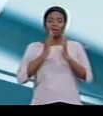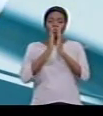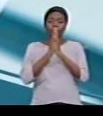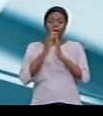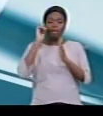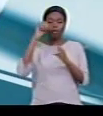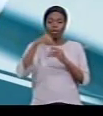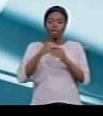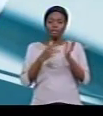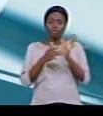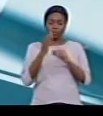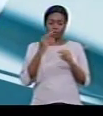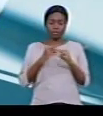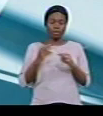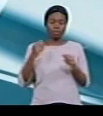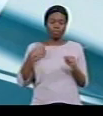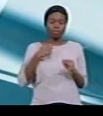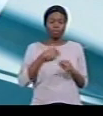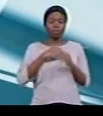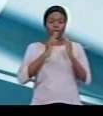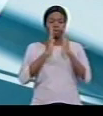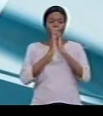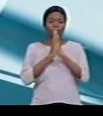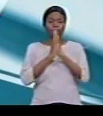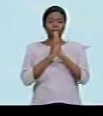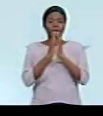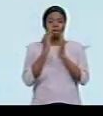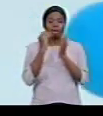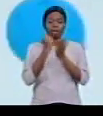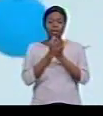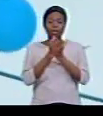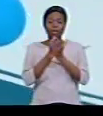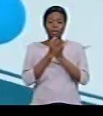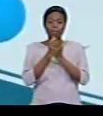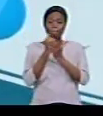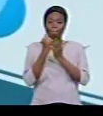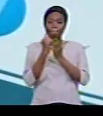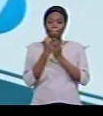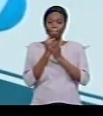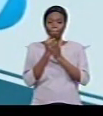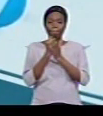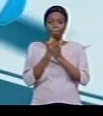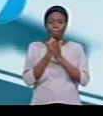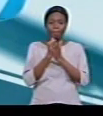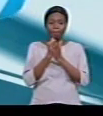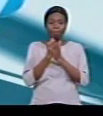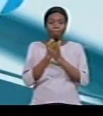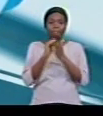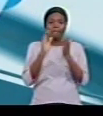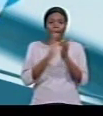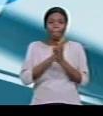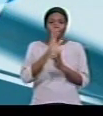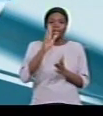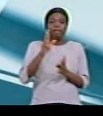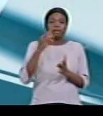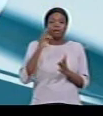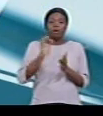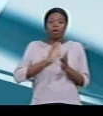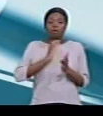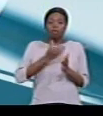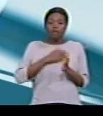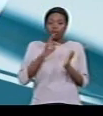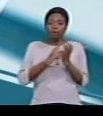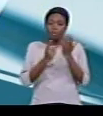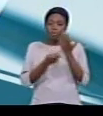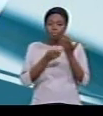we pray. Can you turn to page 3 of your program pamphlet?